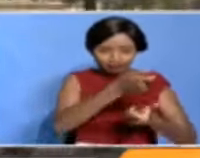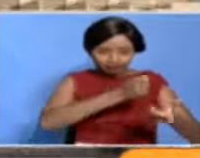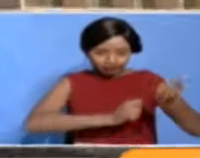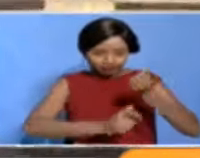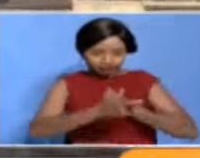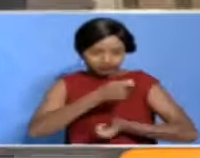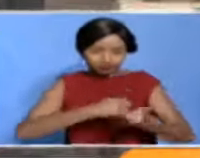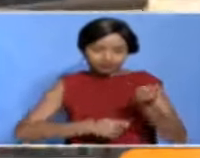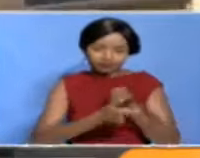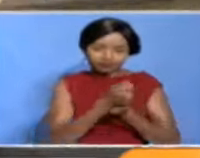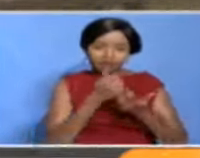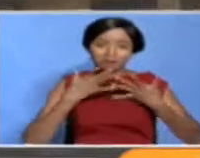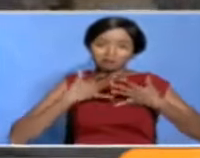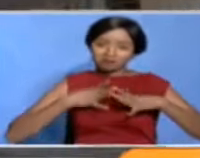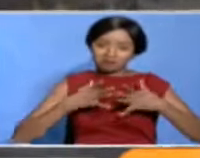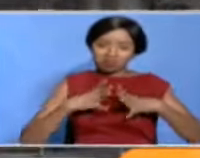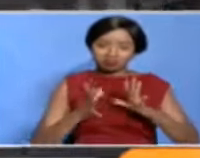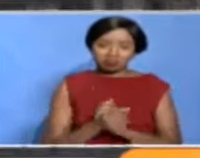in this town.